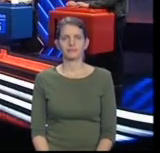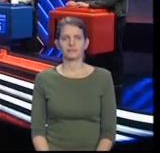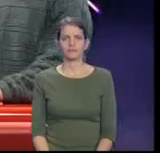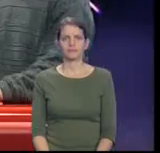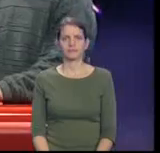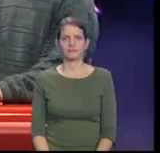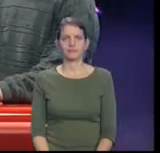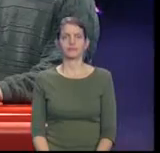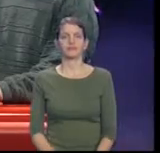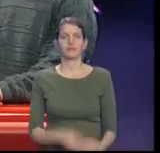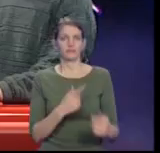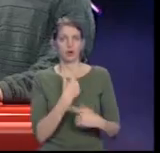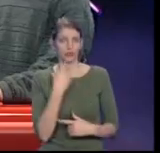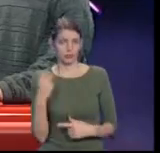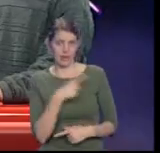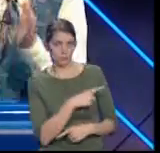100.